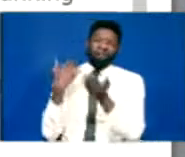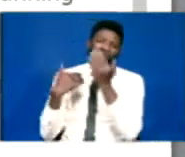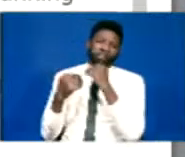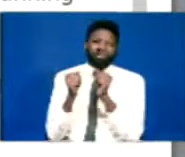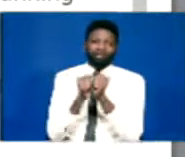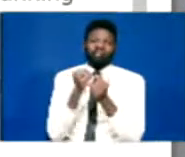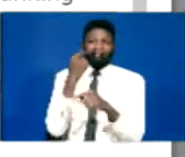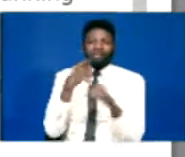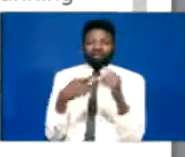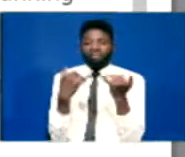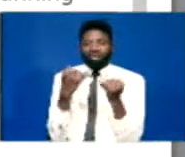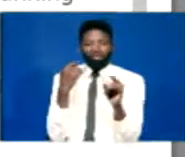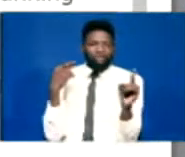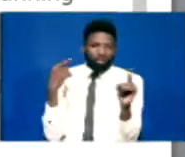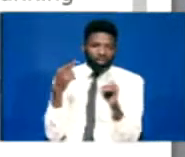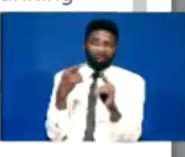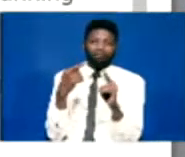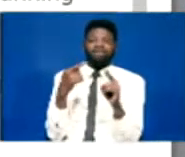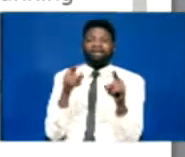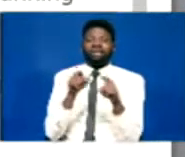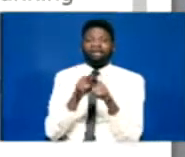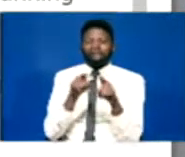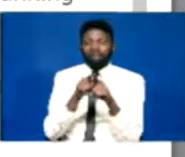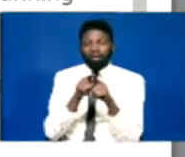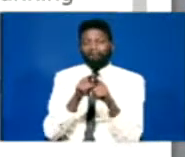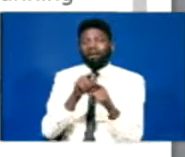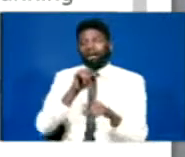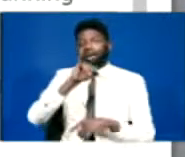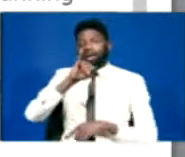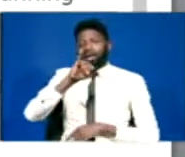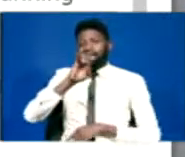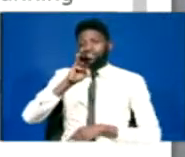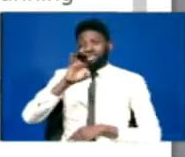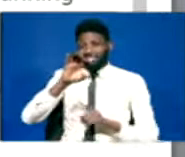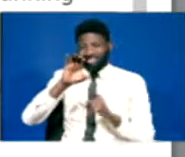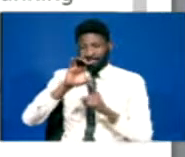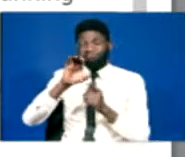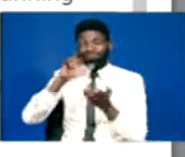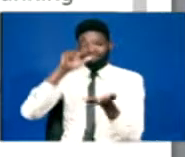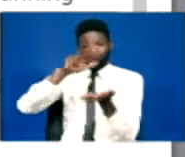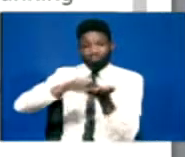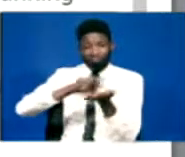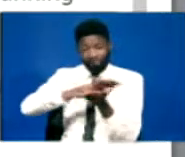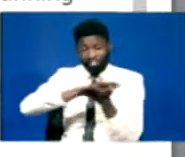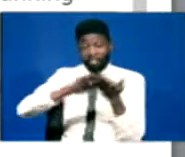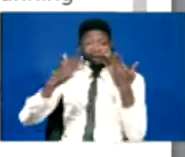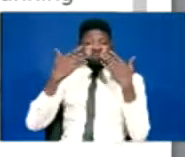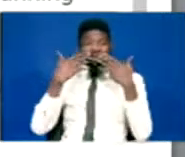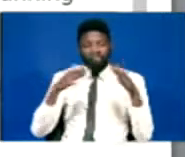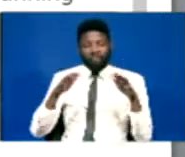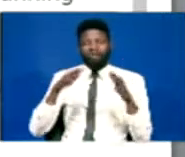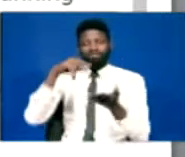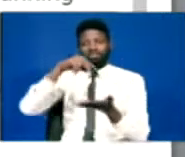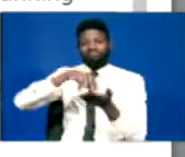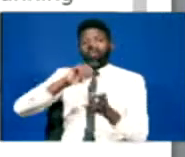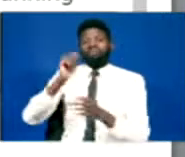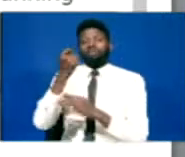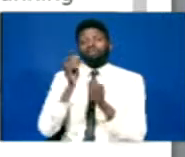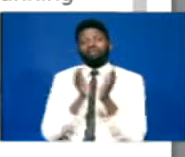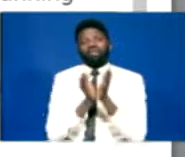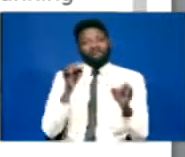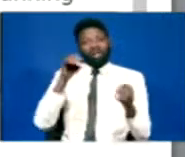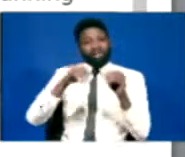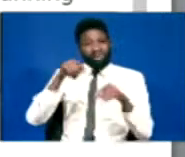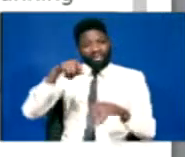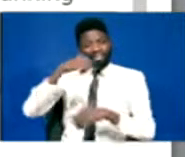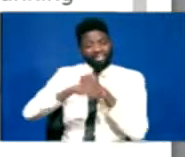is vying, was cleared by the IEBC as a presidential candidate in the general elections for this year, 2022, and